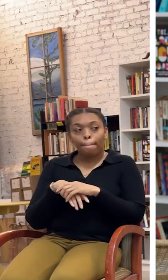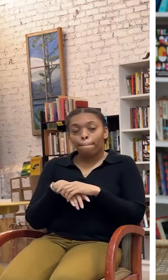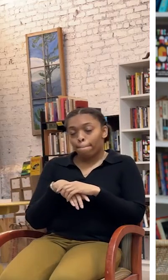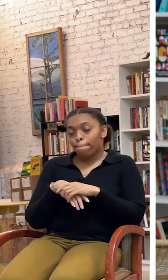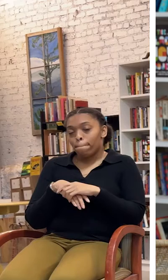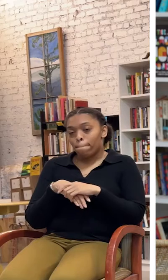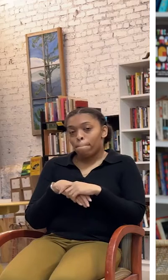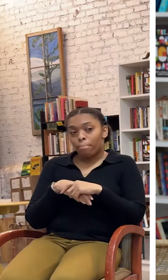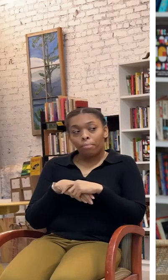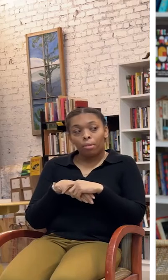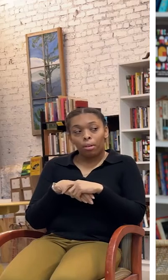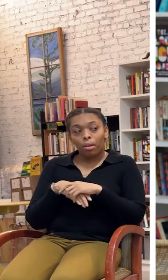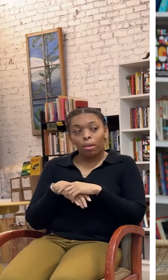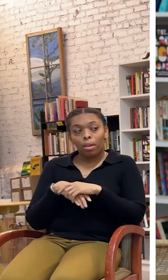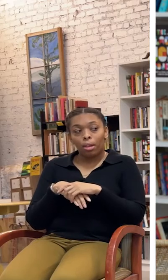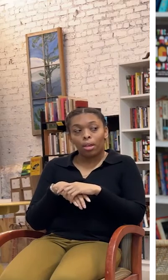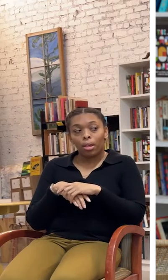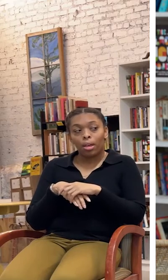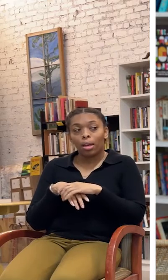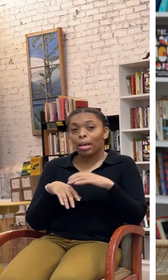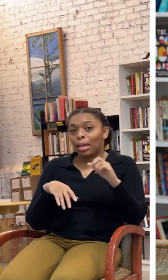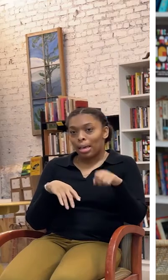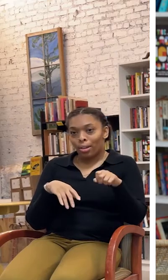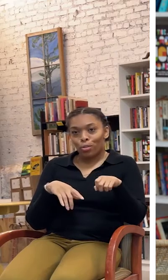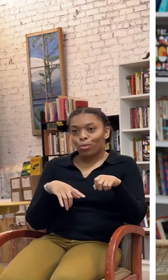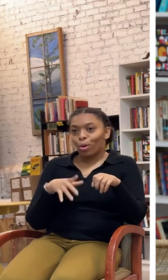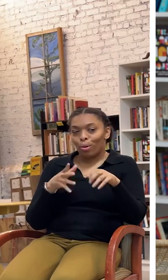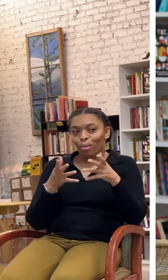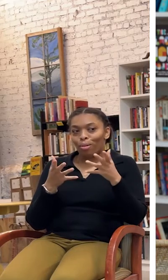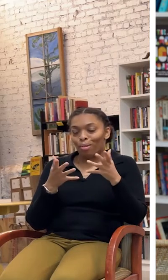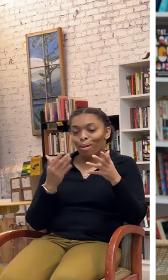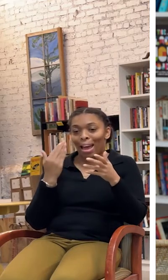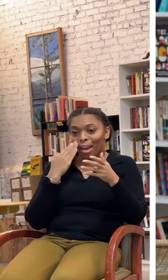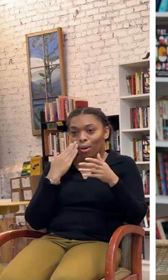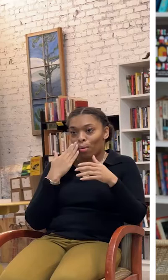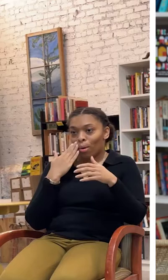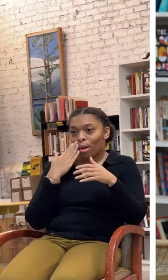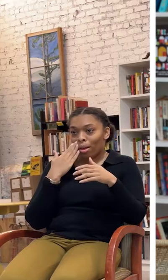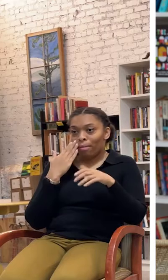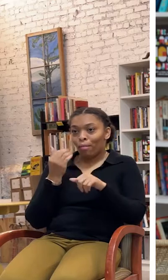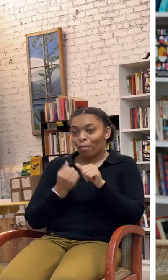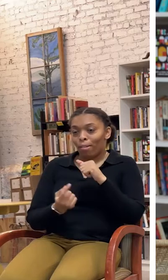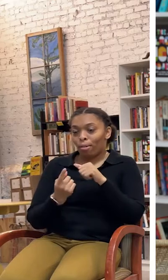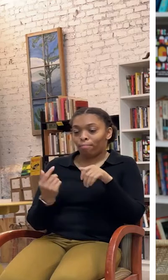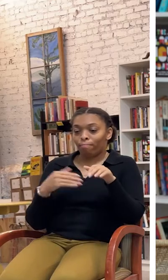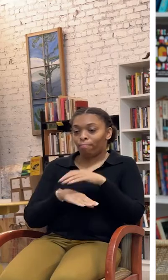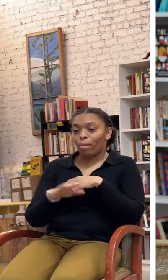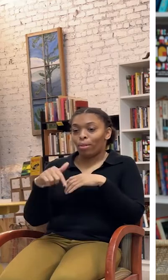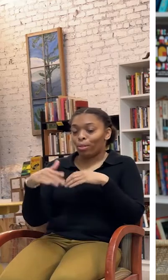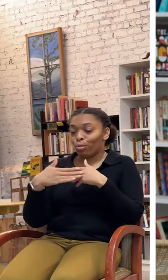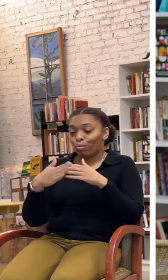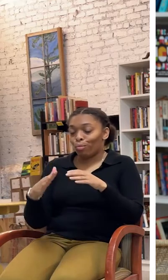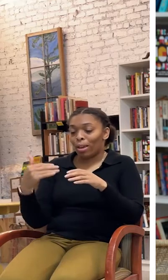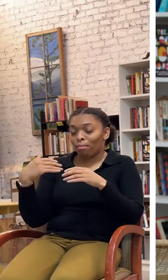too. Yes, I'm bringing it up very specifically because I know all of us walking into this room, we've walked into this room